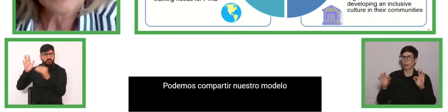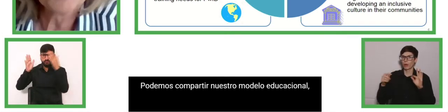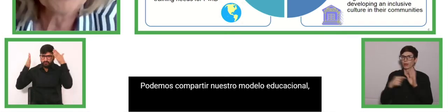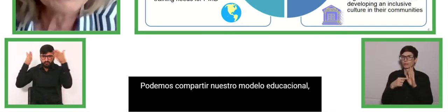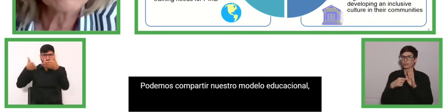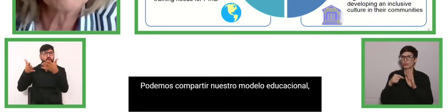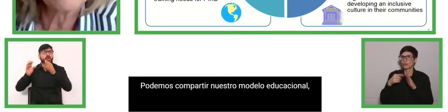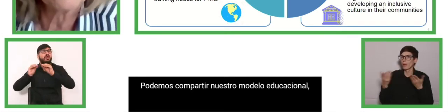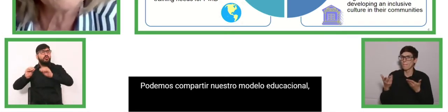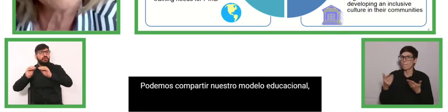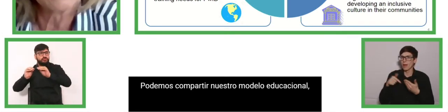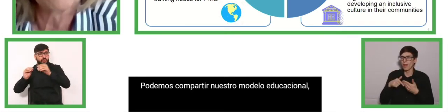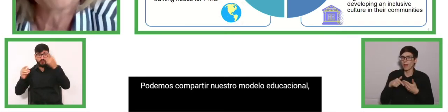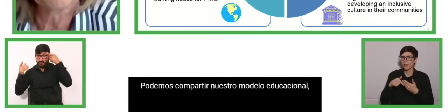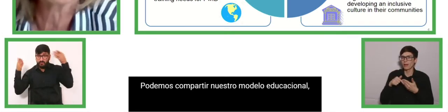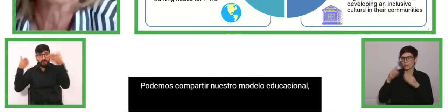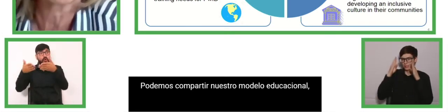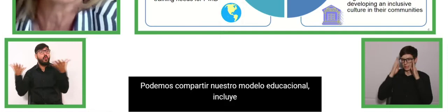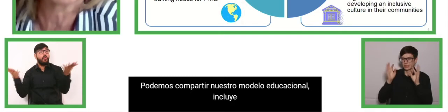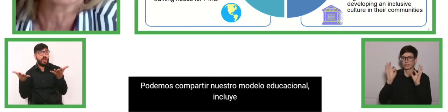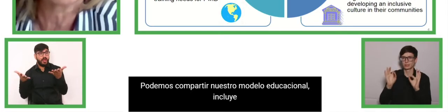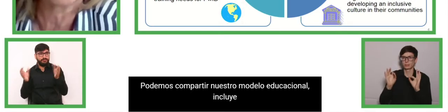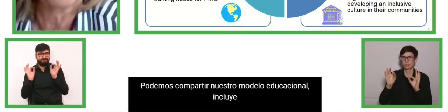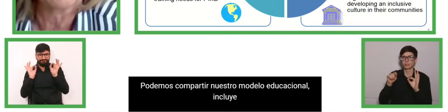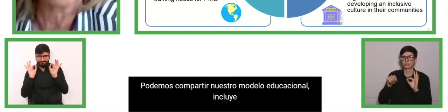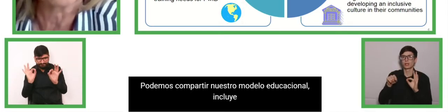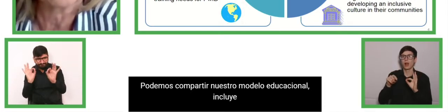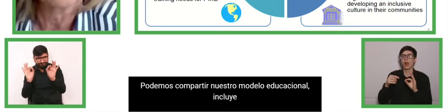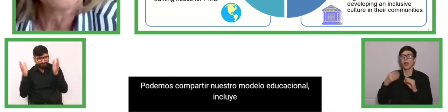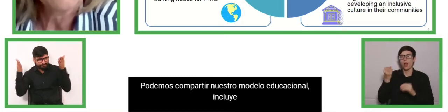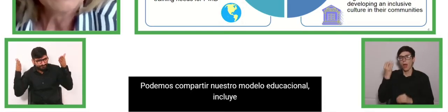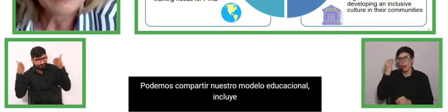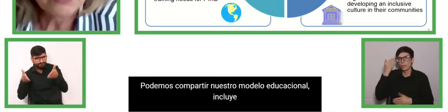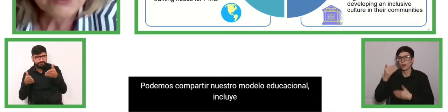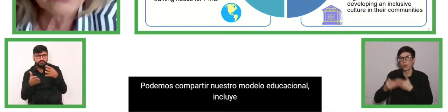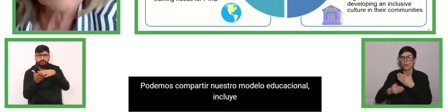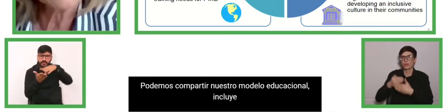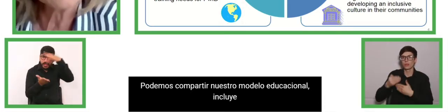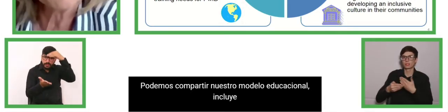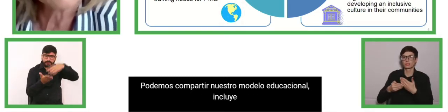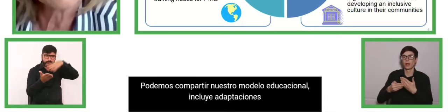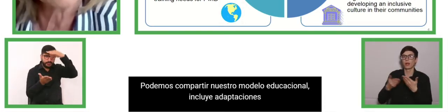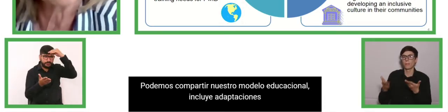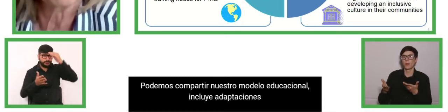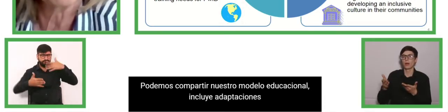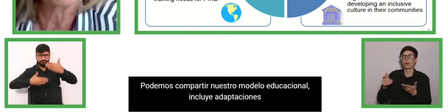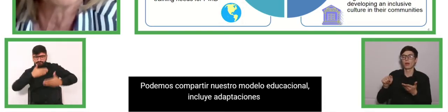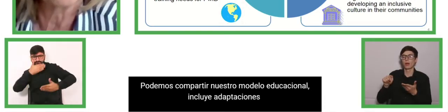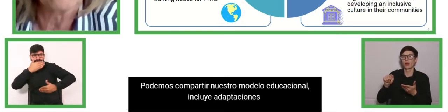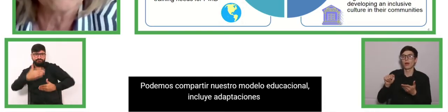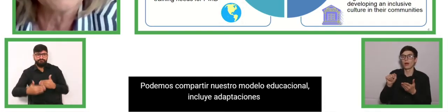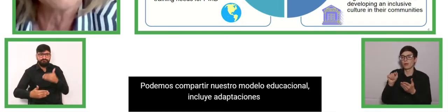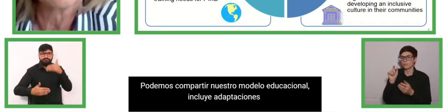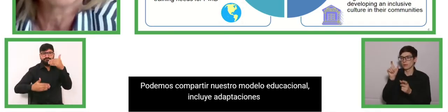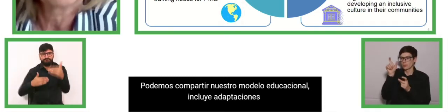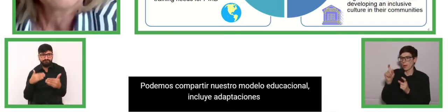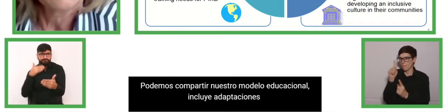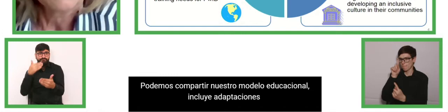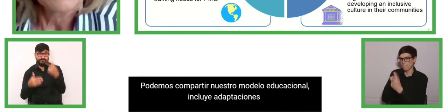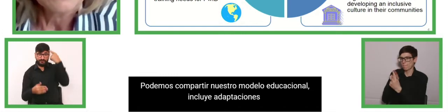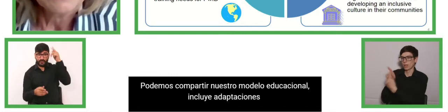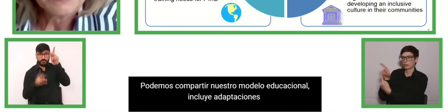profile and pace of learning, our personalized education, our cognitive accessible